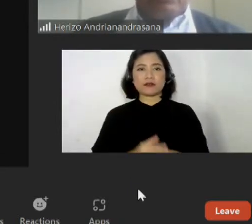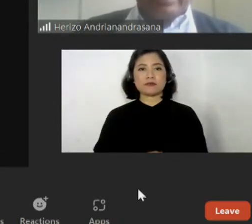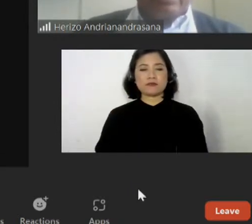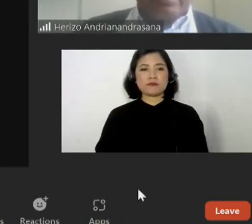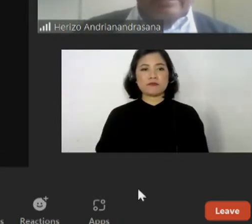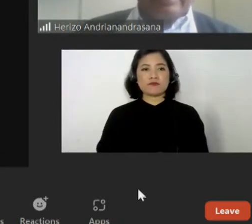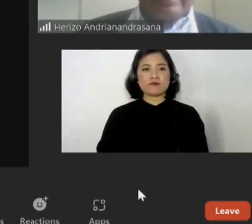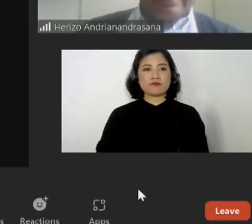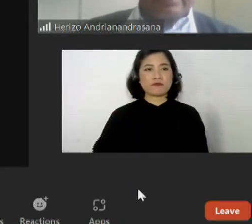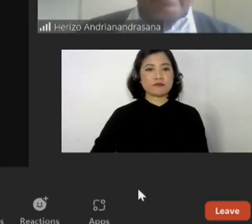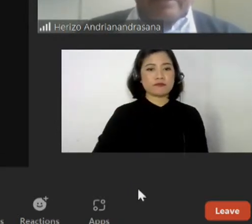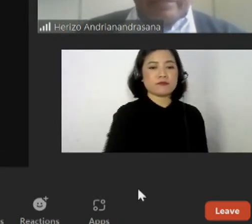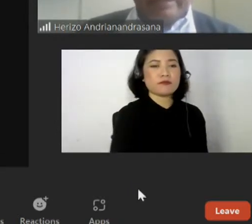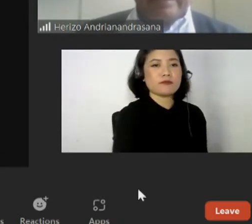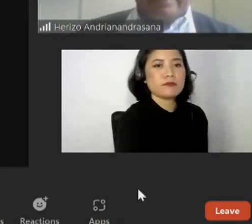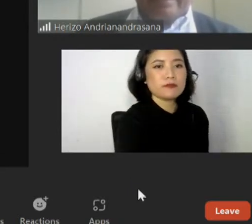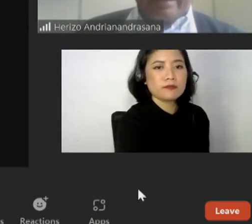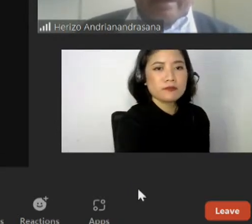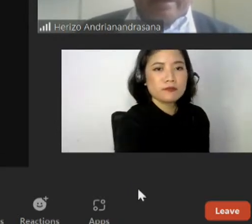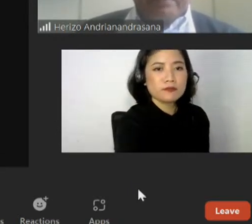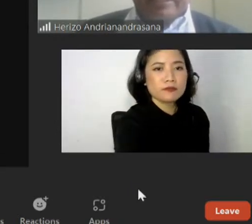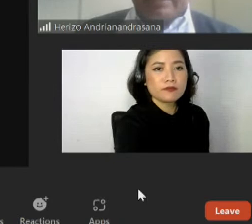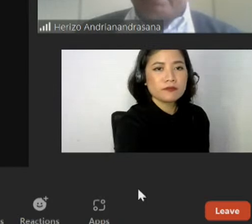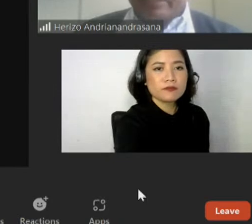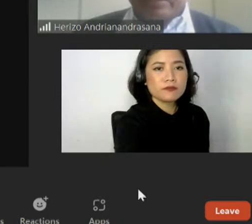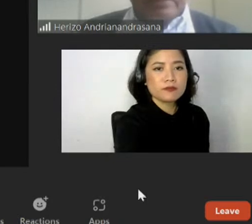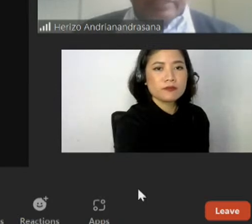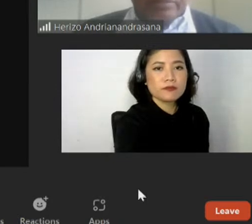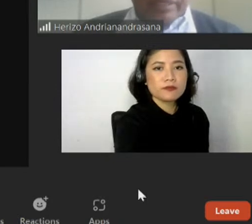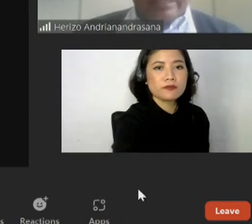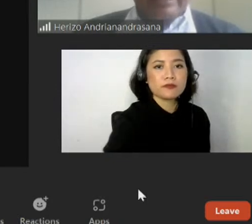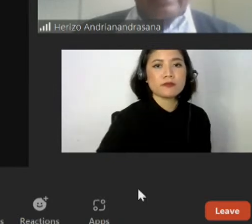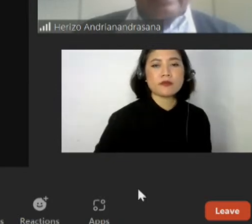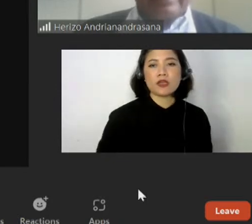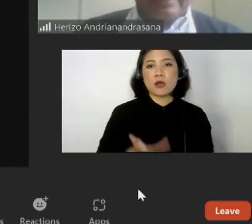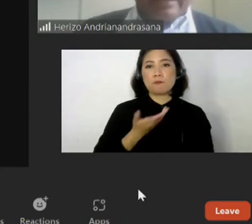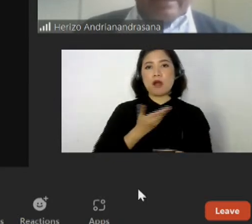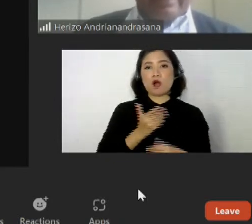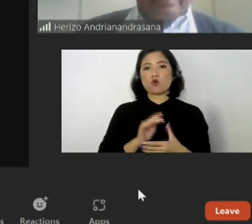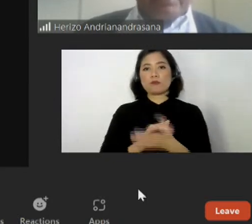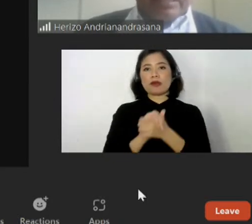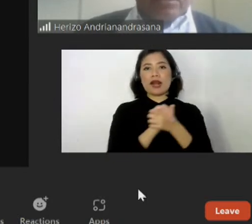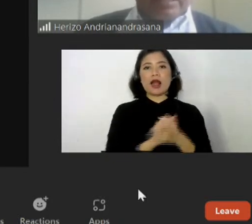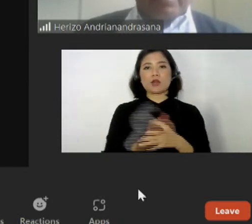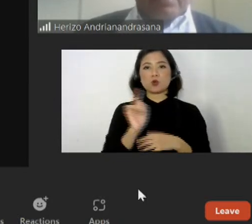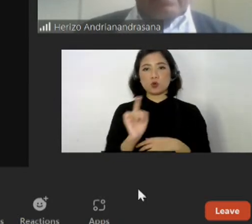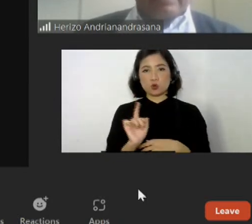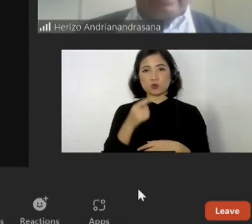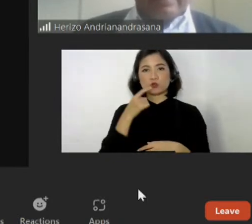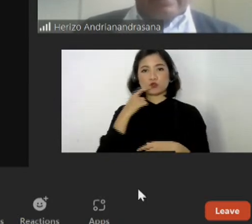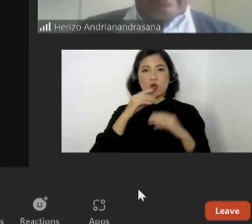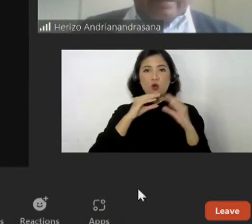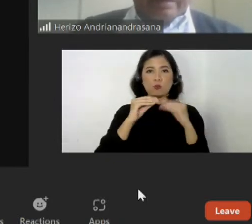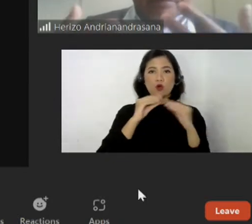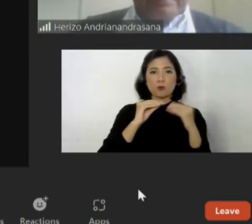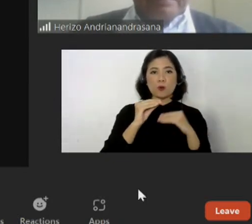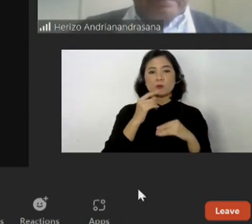The plan of my talk is going to be, I will give a bit of introduction, and I will talk about